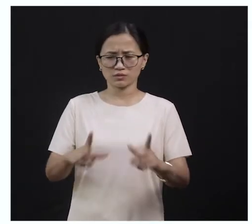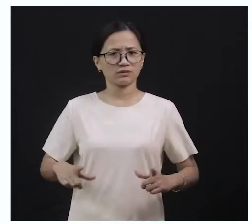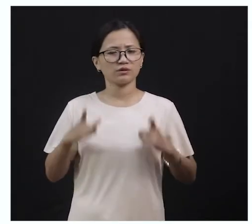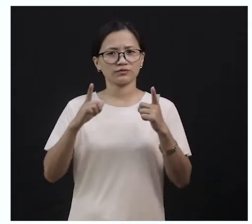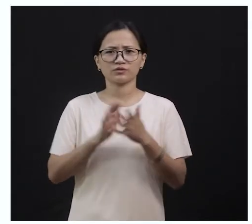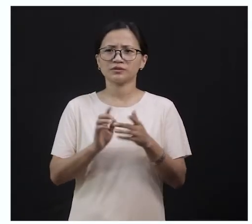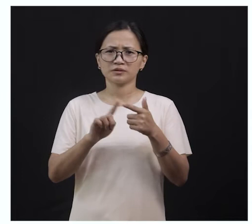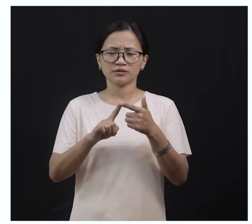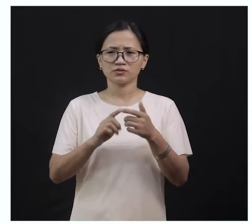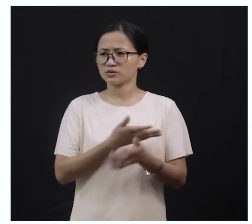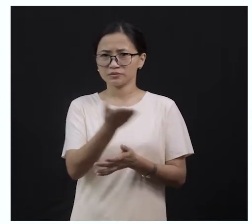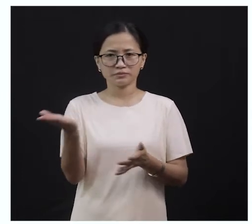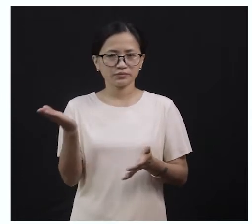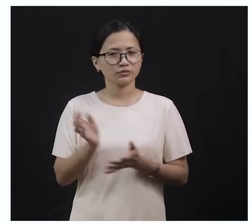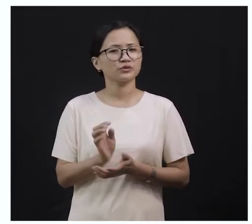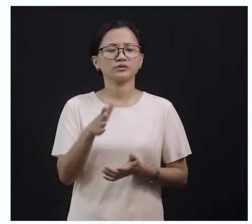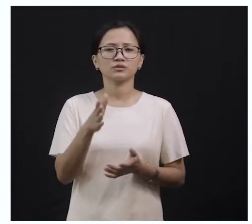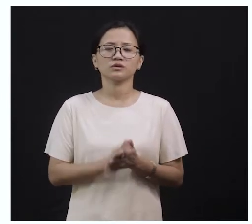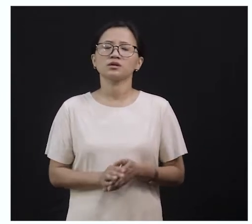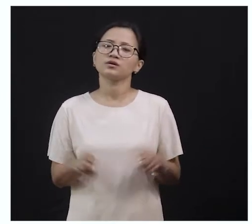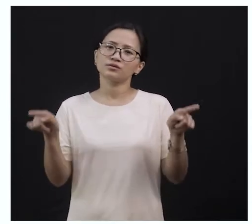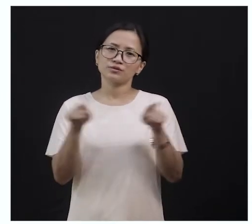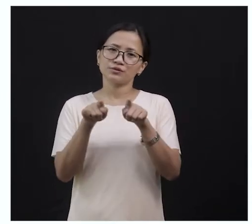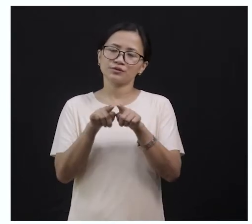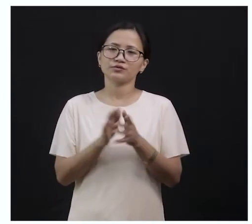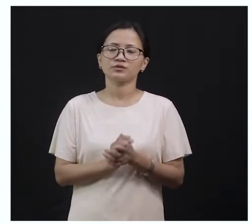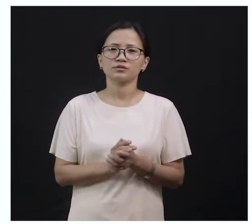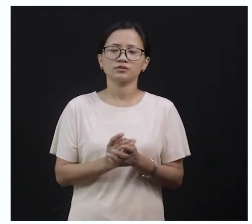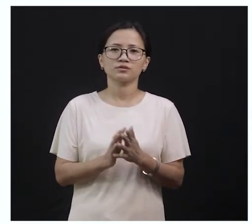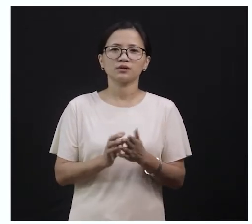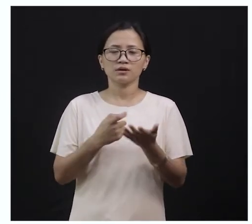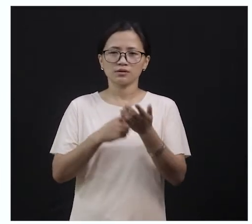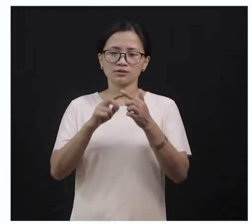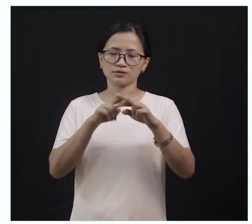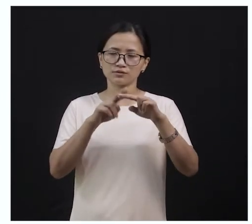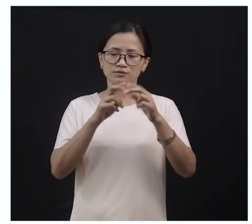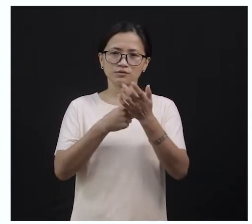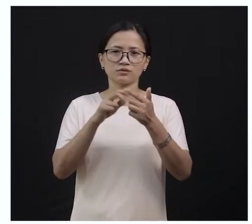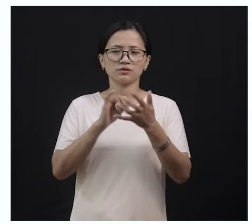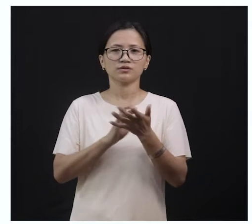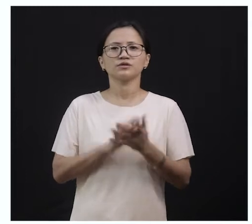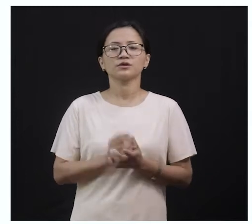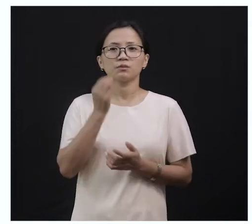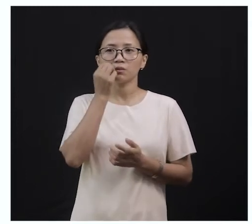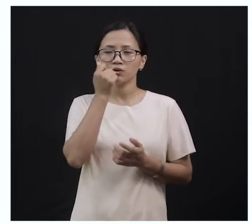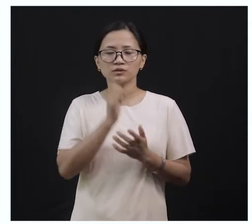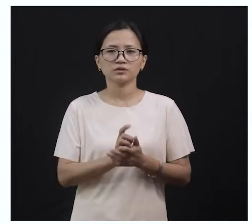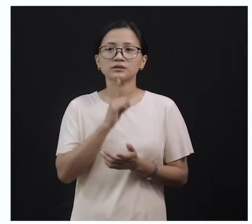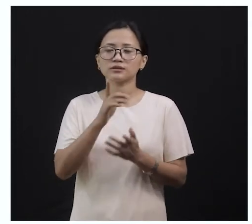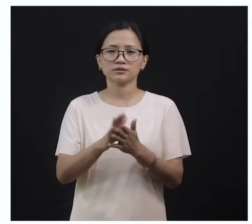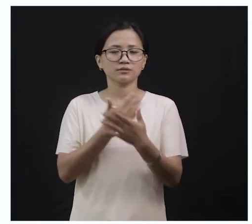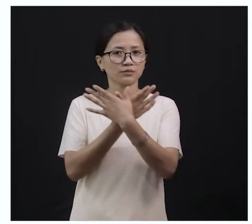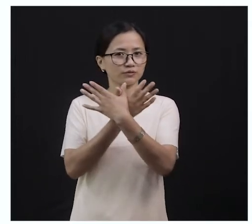is referring to the butterfly, okay? Here you is referred to the butterfly. So the poet is telling the